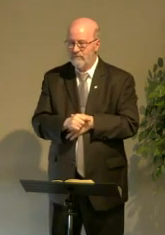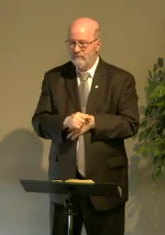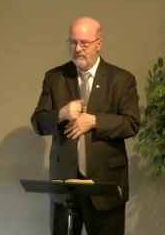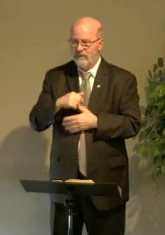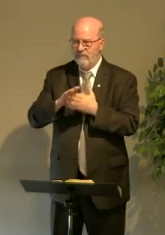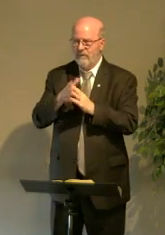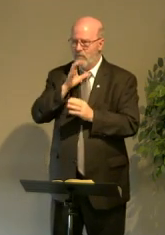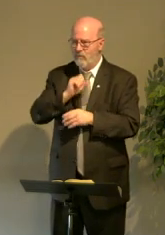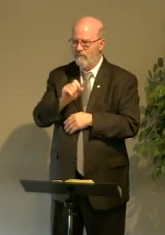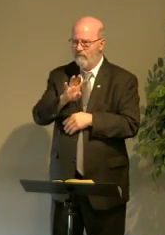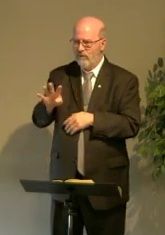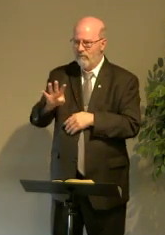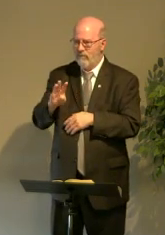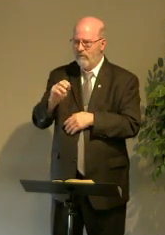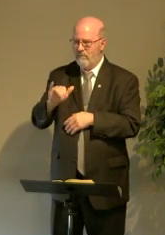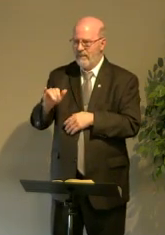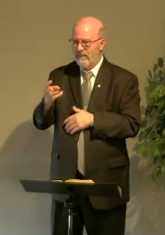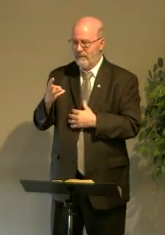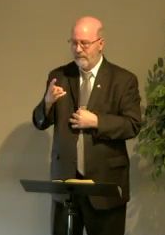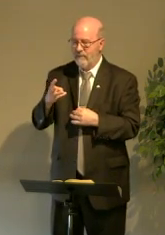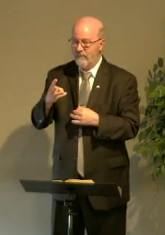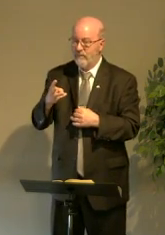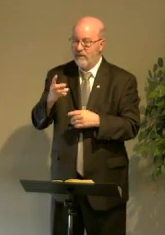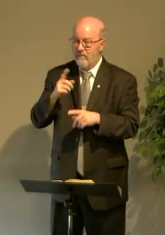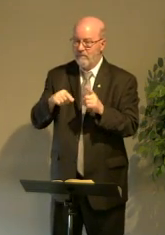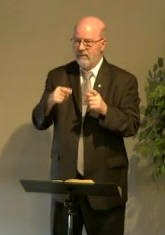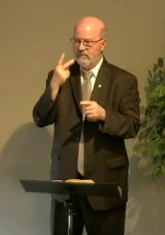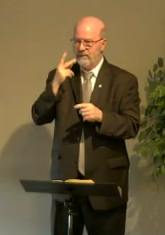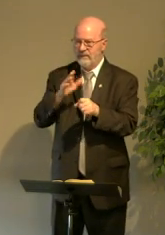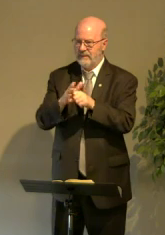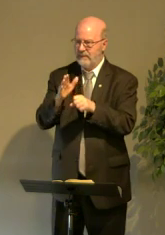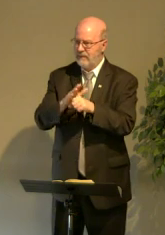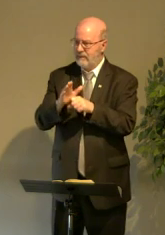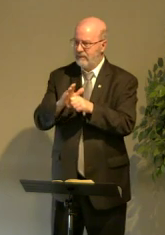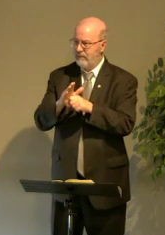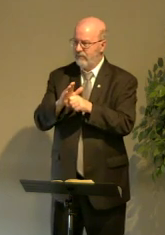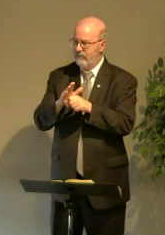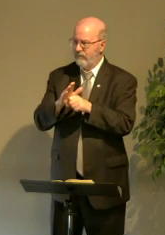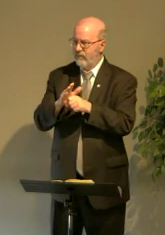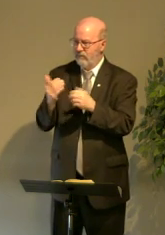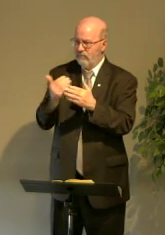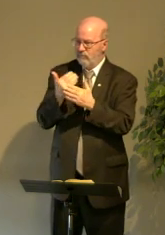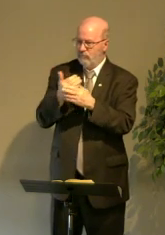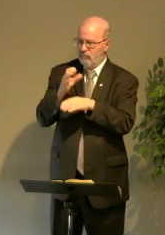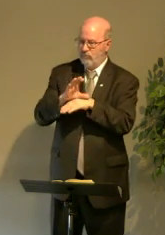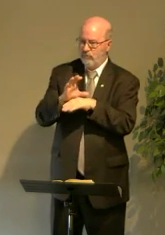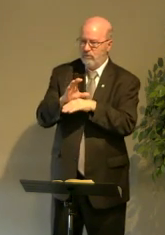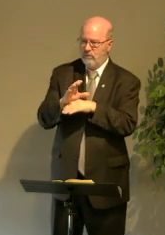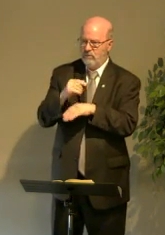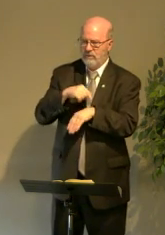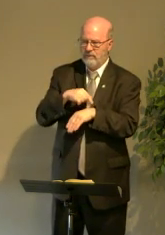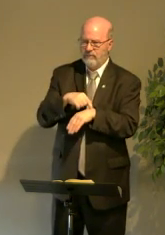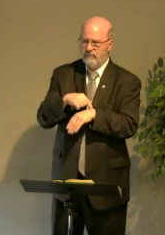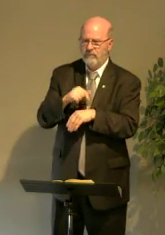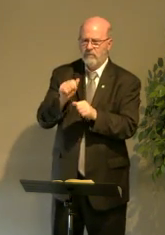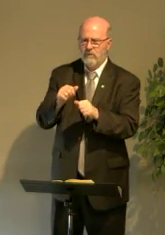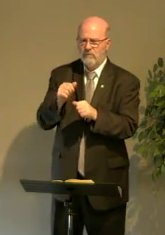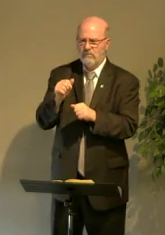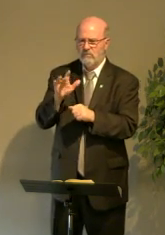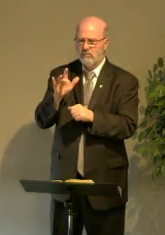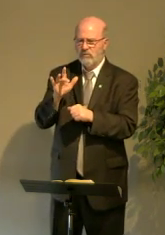turned 44 on May the 6th. But I have seen enough of our modern church. There was a time probably